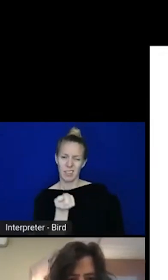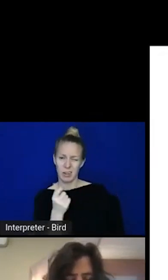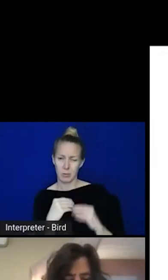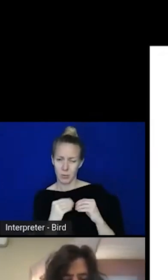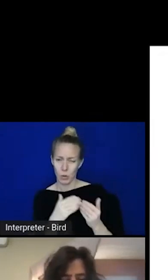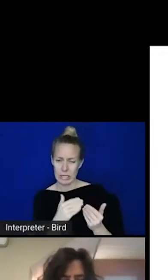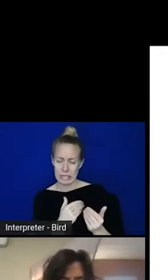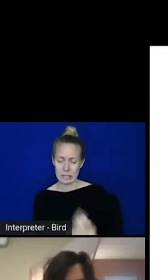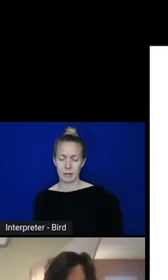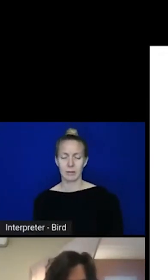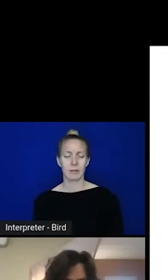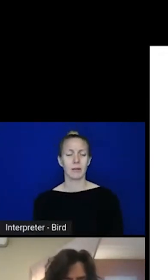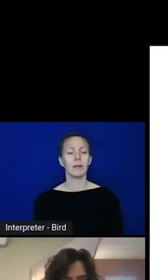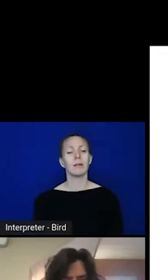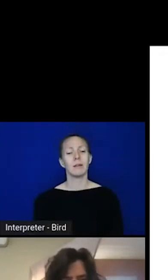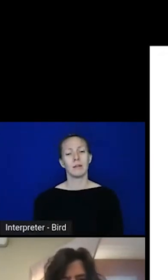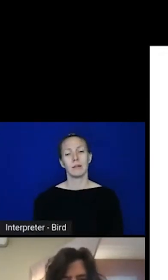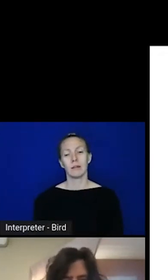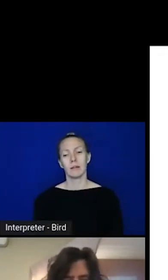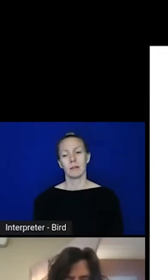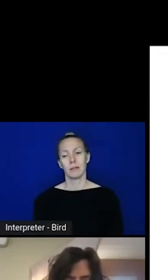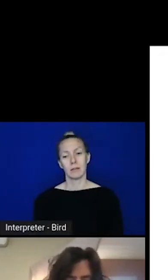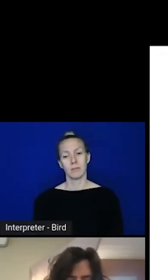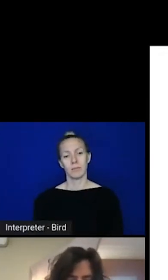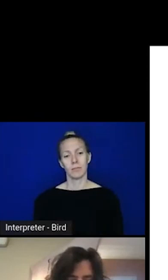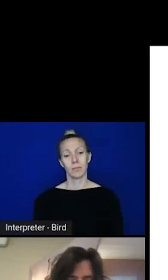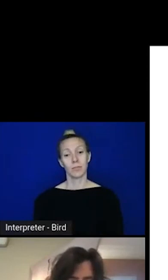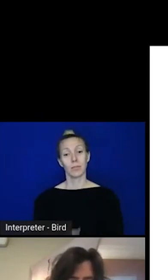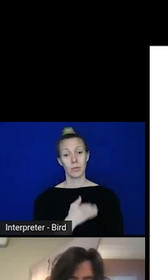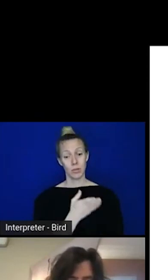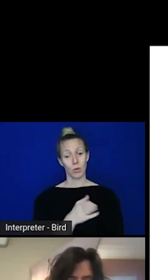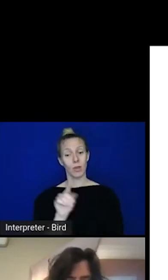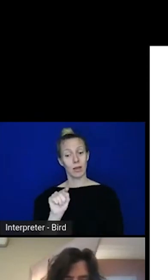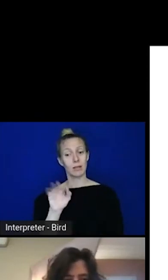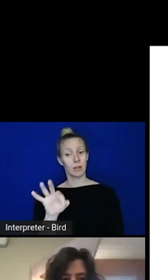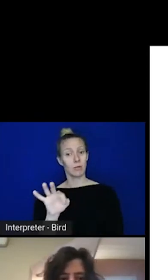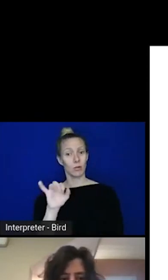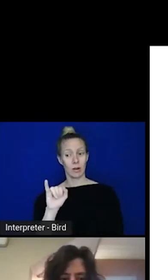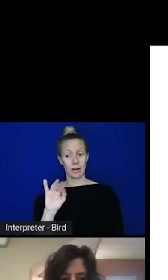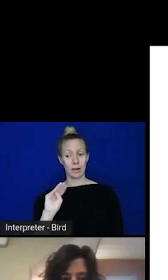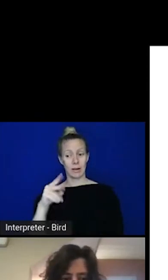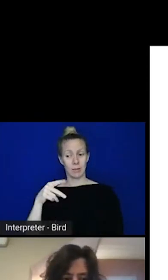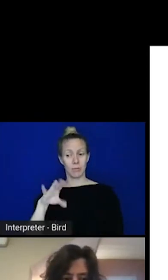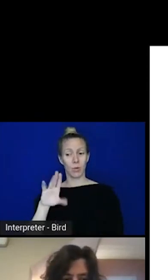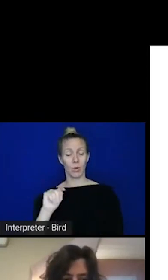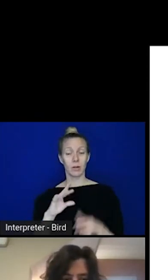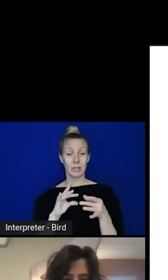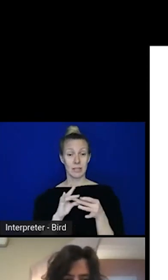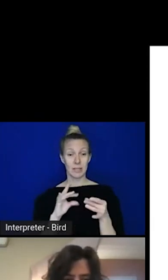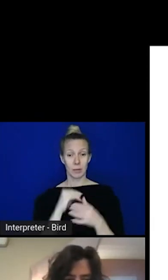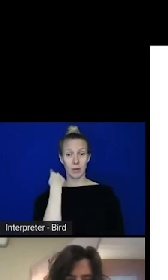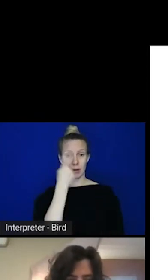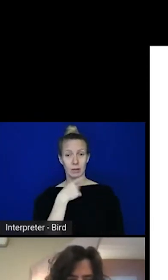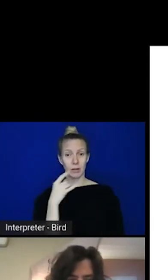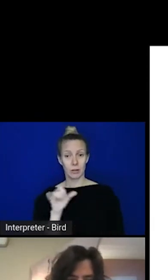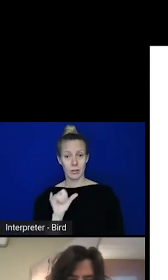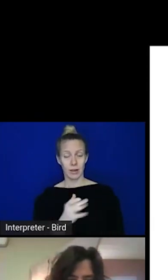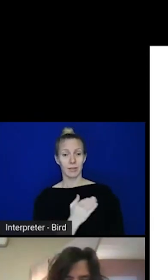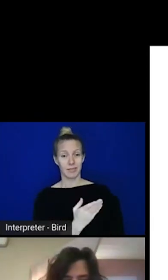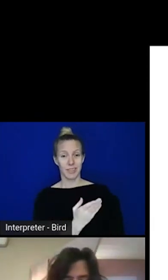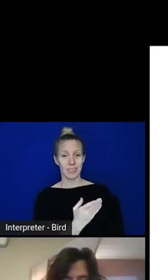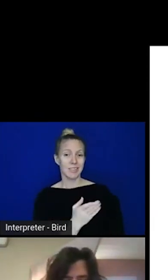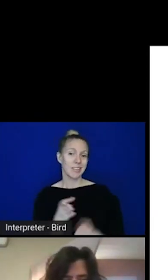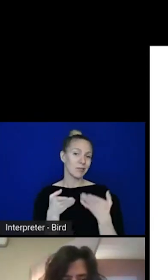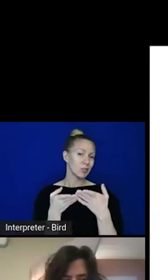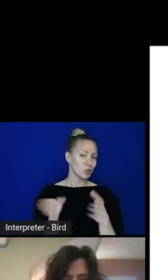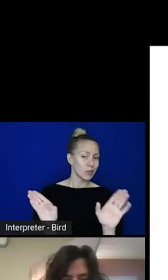Oh, so this is what a Terraform import statement looks like this is just the generic Google Workspace group member